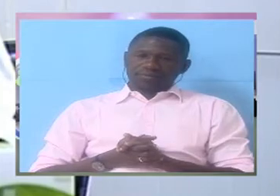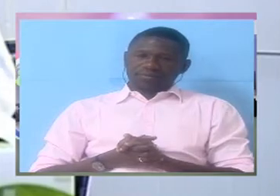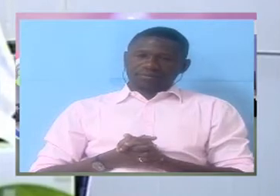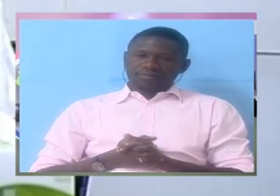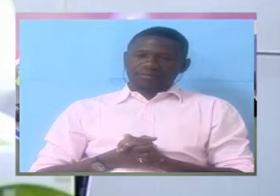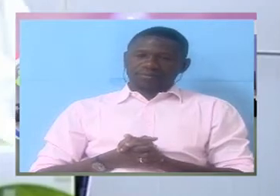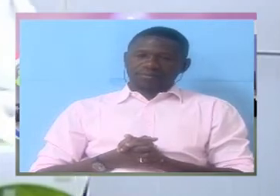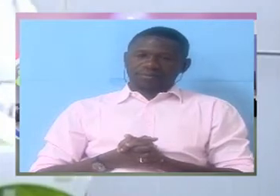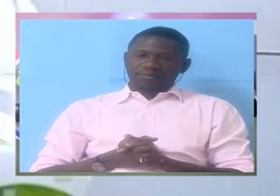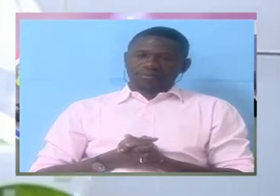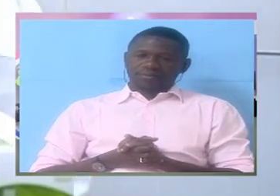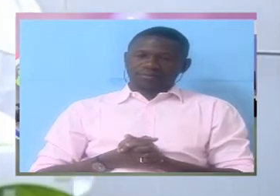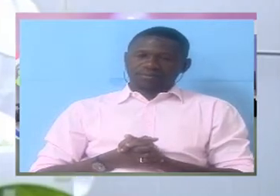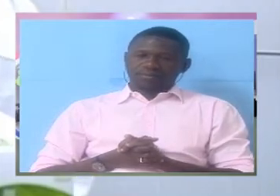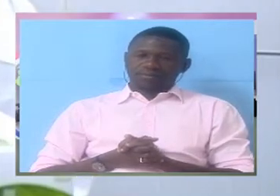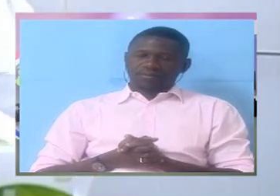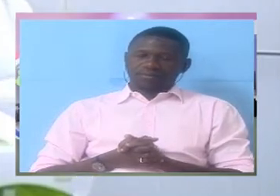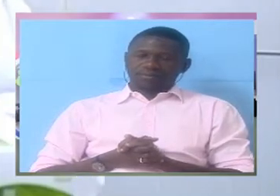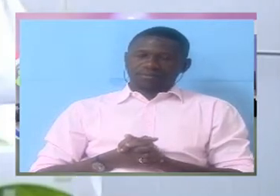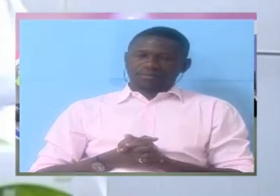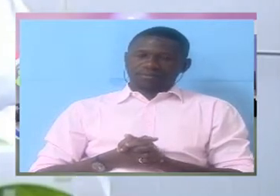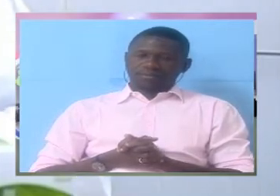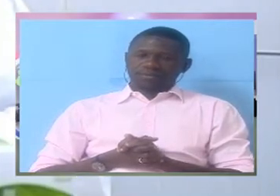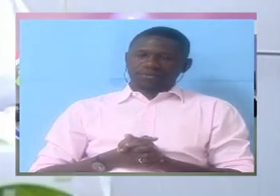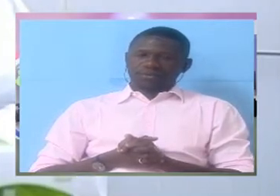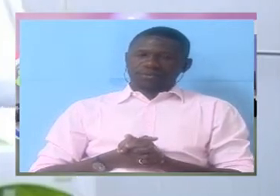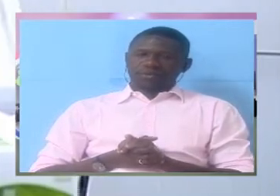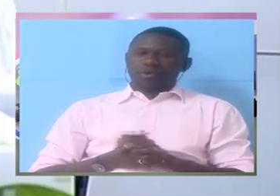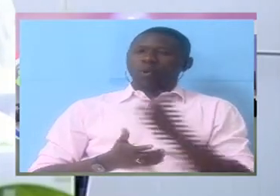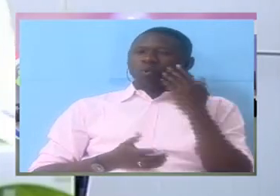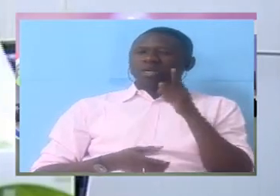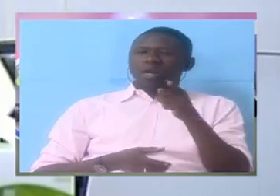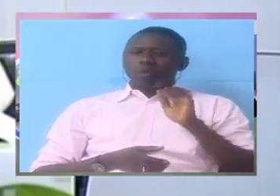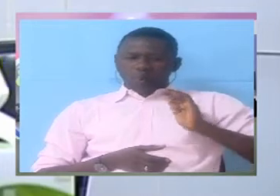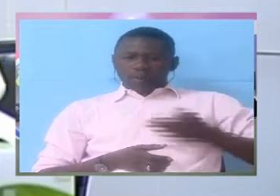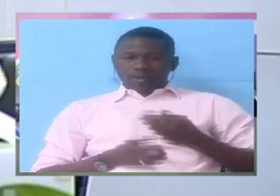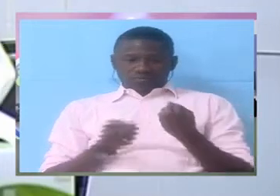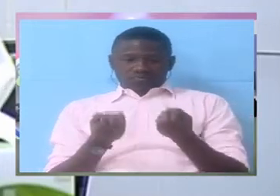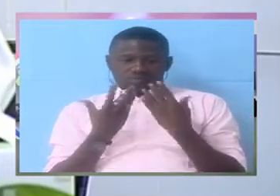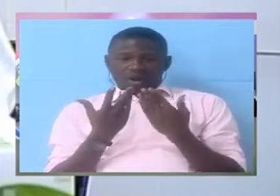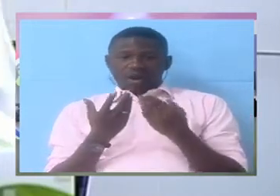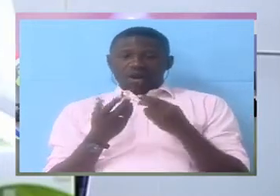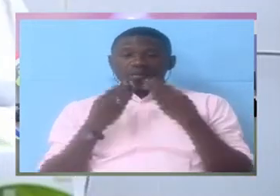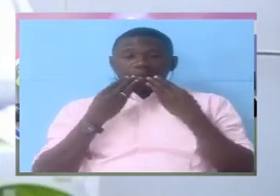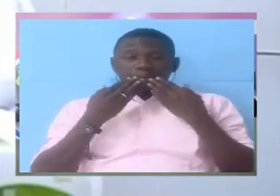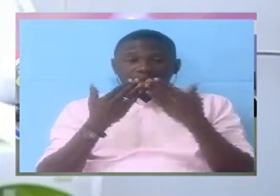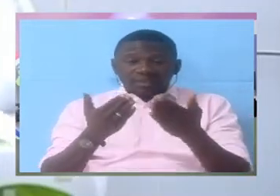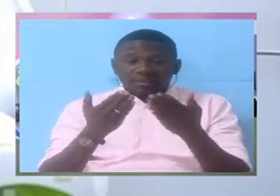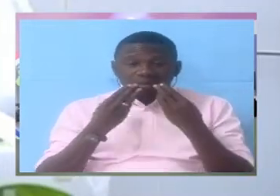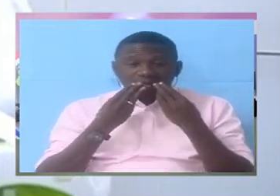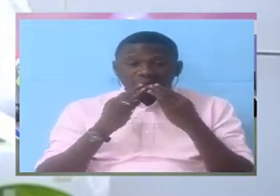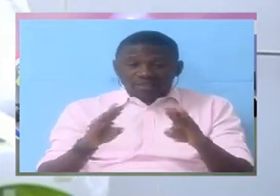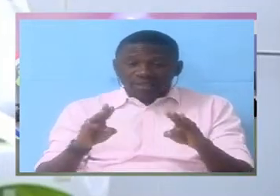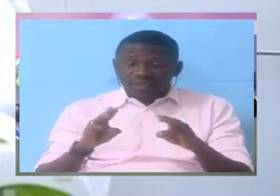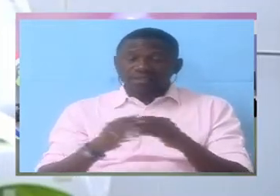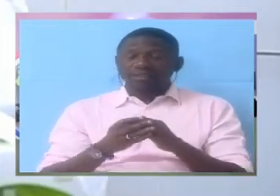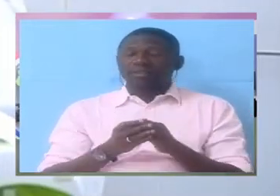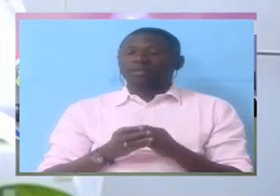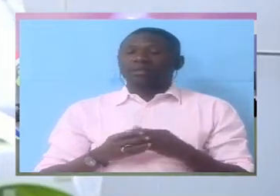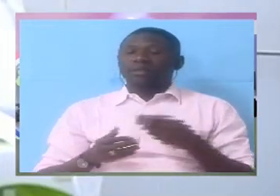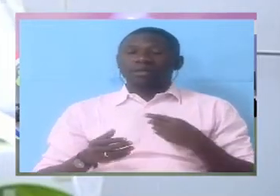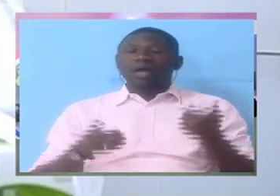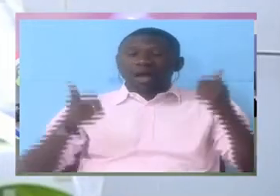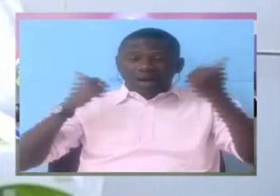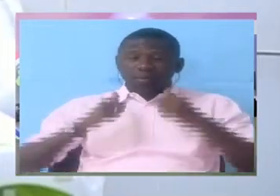fe. So when she delivered that message to me, rayo kibaro fonye. It was on a Friday.